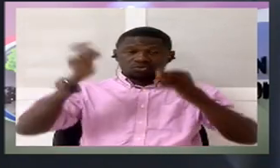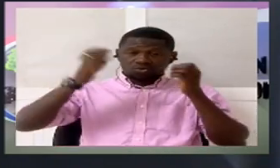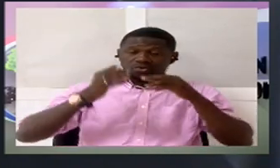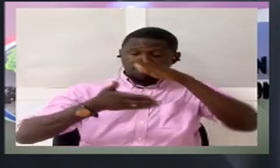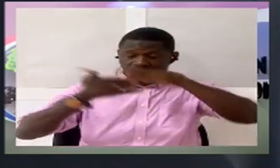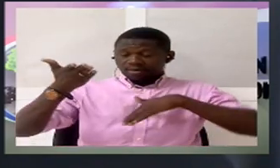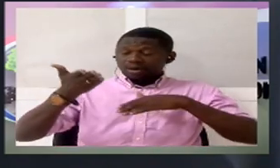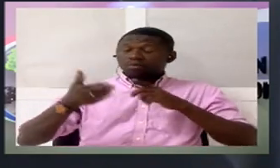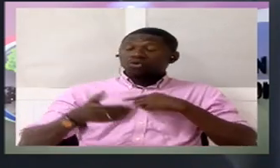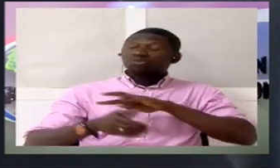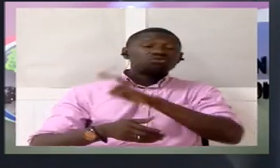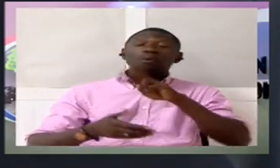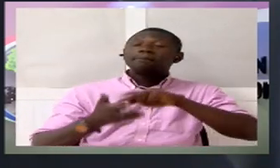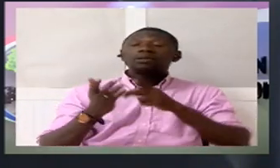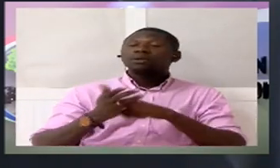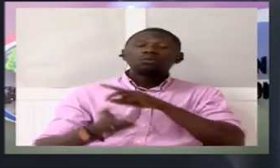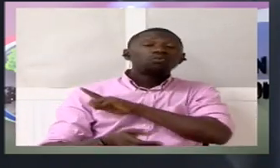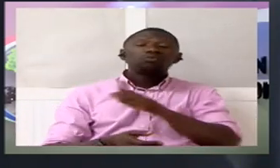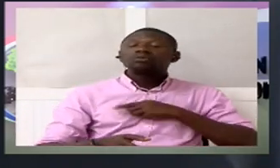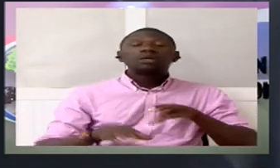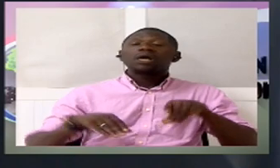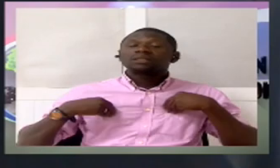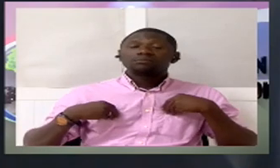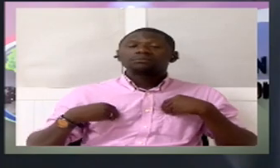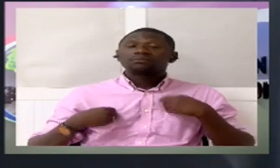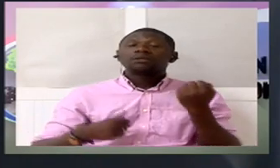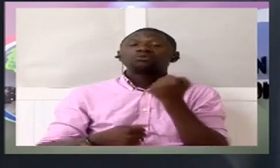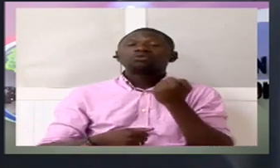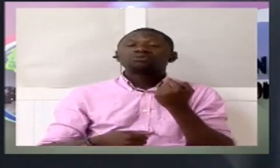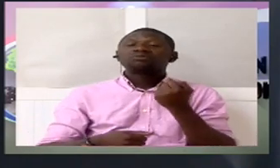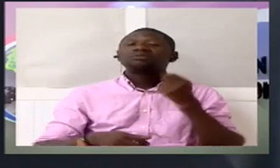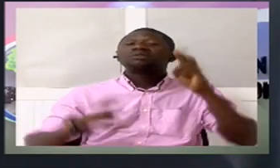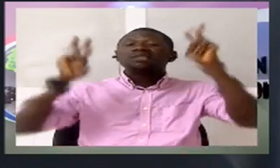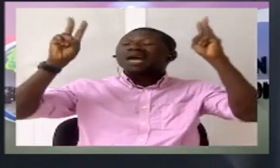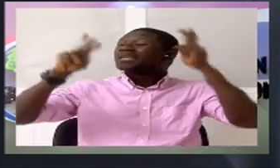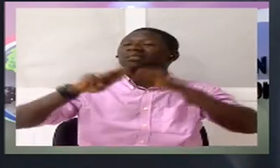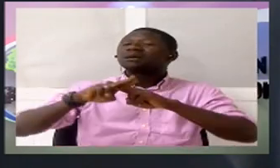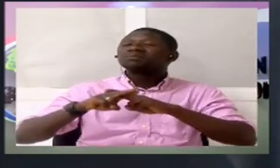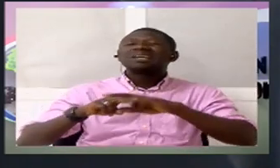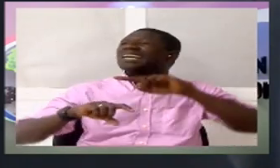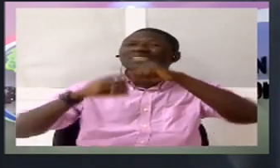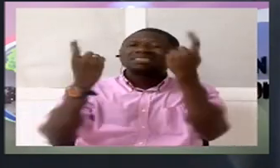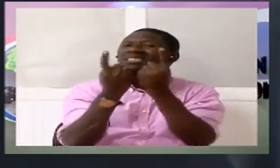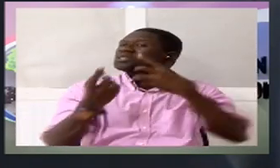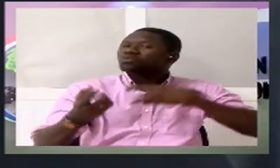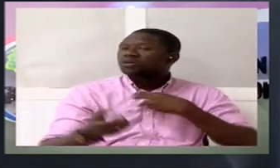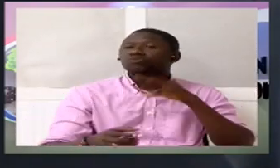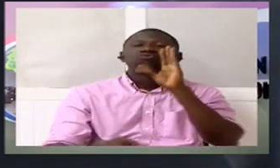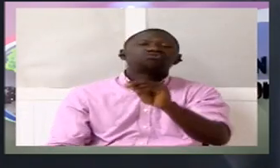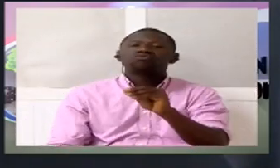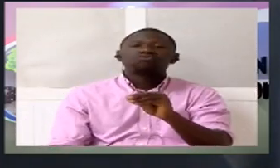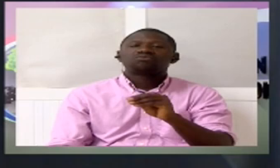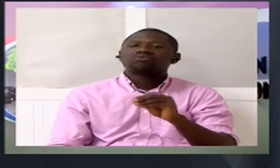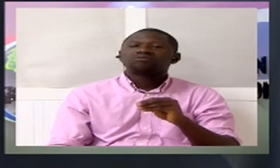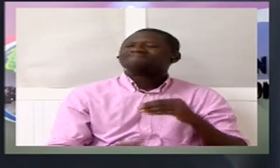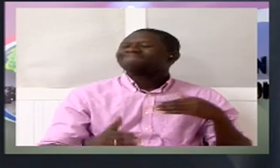that we accept it, because during Yajama's time, whatever he wanted, he did, and that doesn't mean that we also give